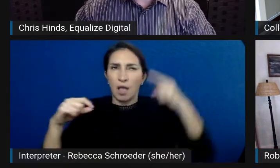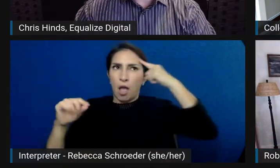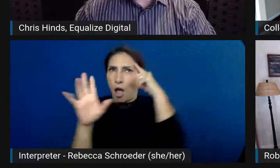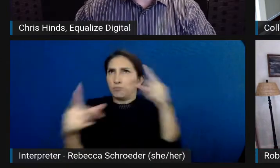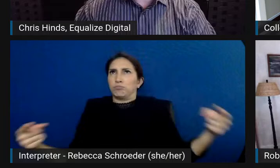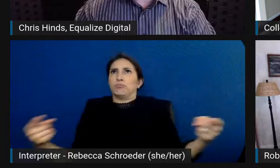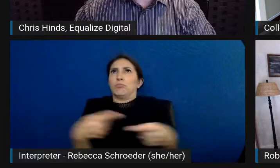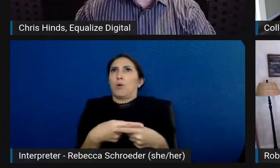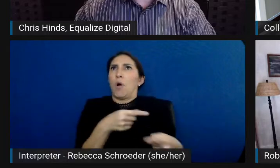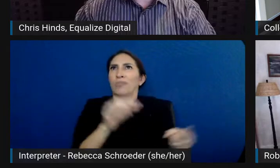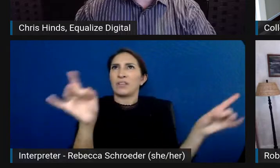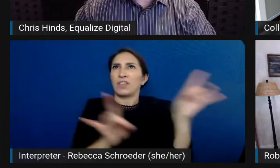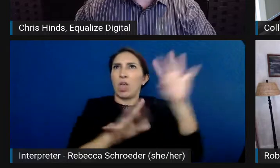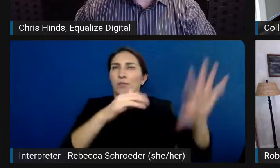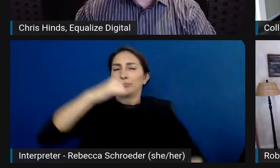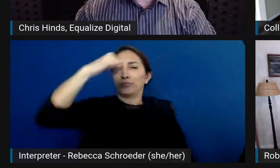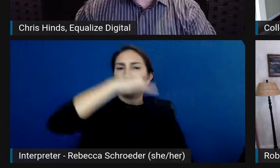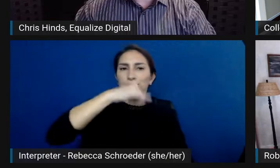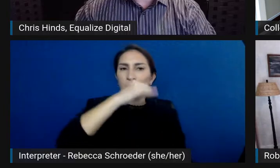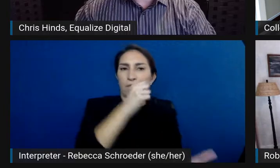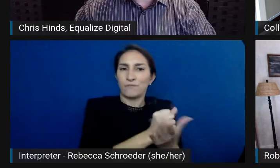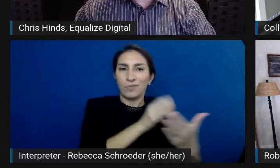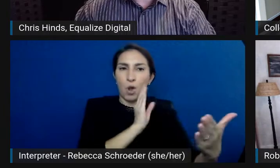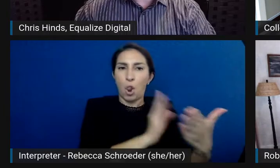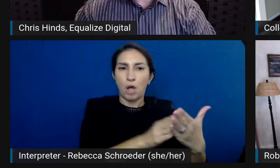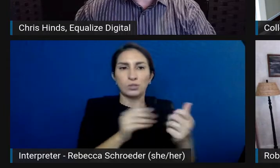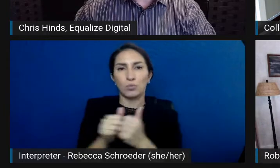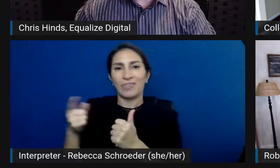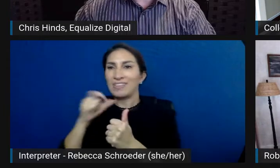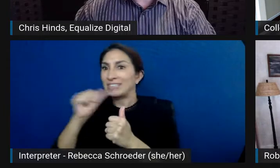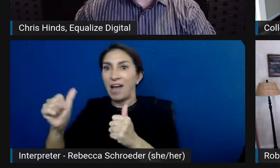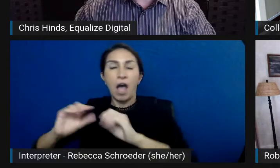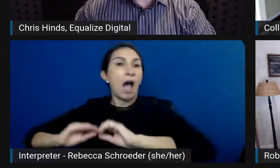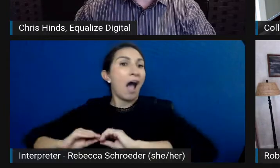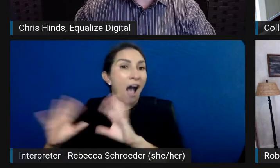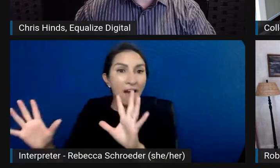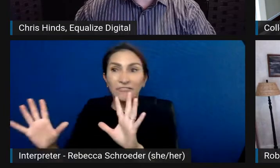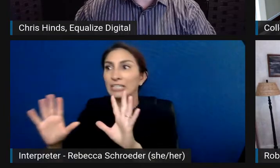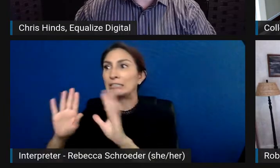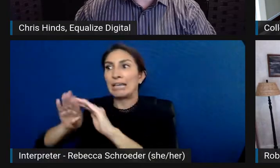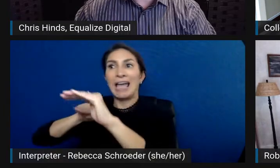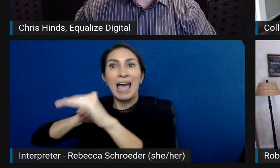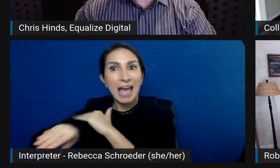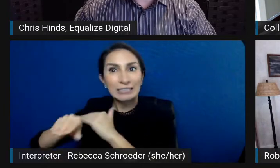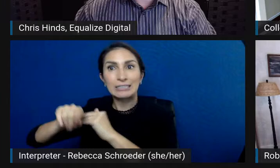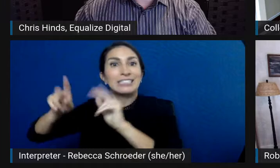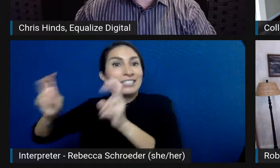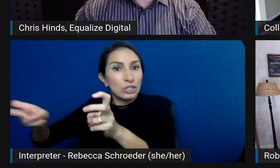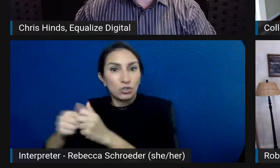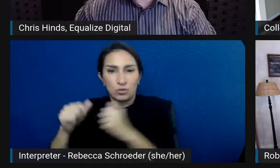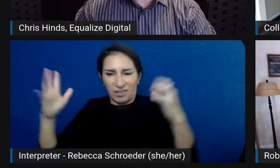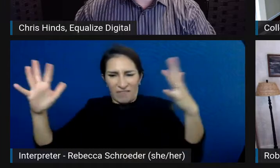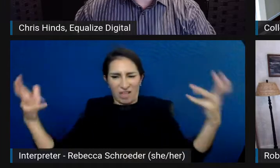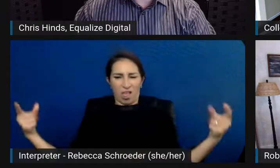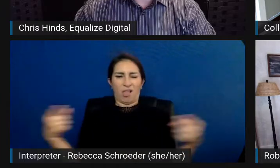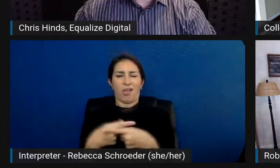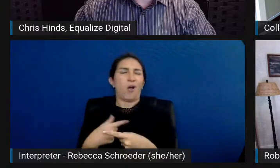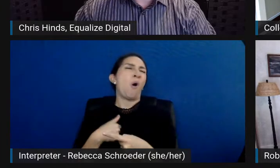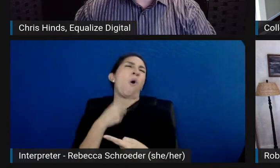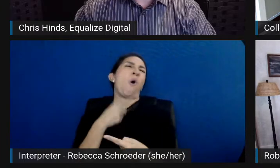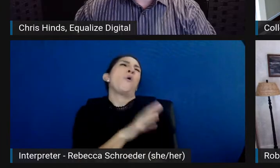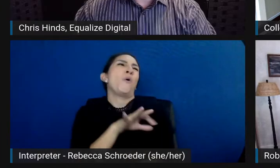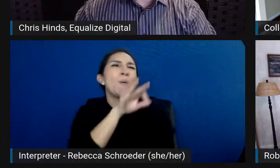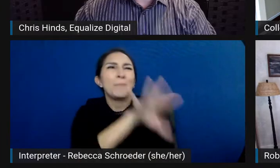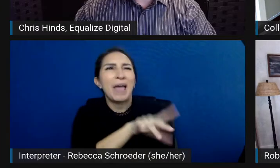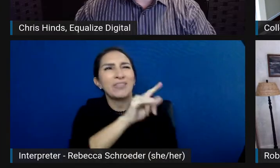obviously frivolous patent lawsuit with the not obviously frivolous accessibility lawsuit. And Chris, you mentioned, like finding somebody who